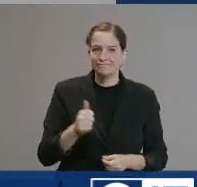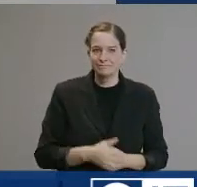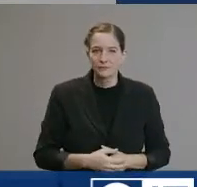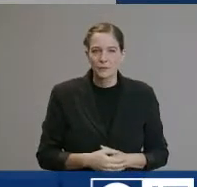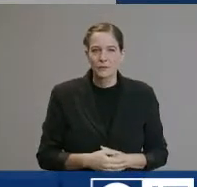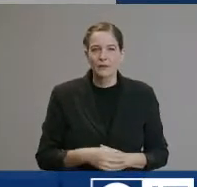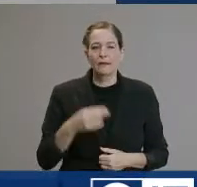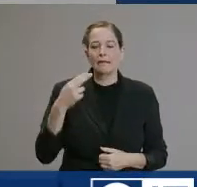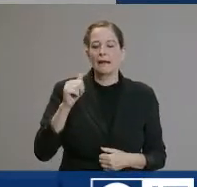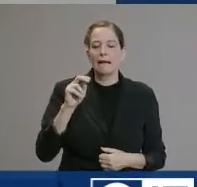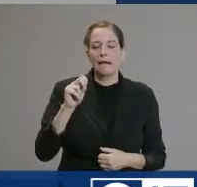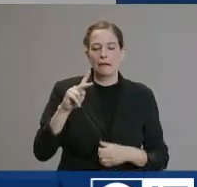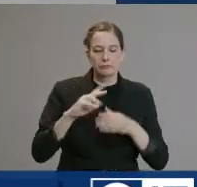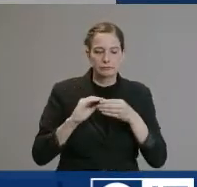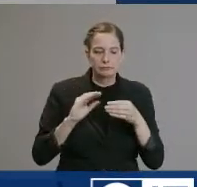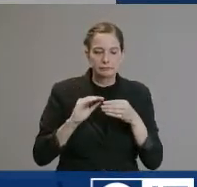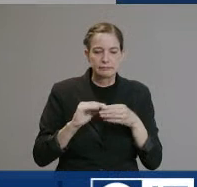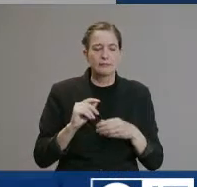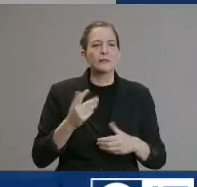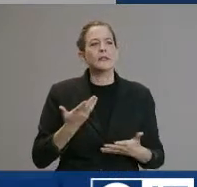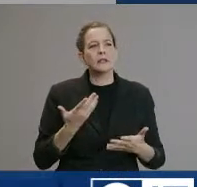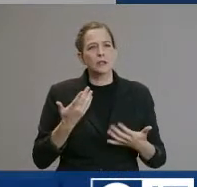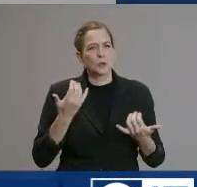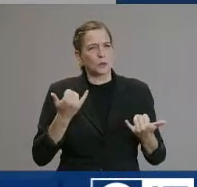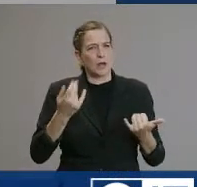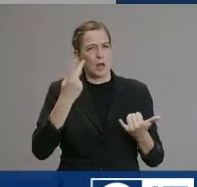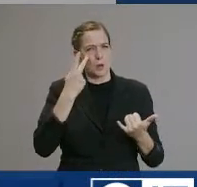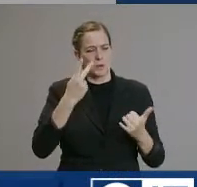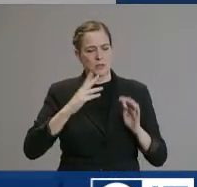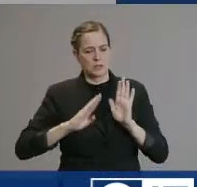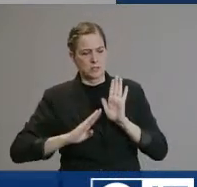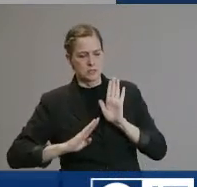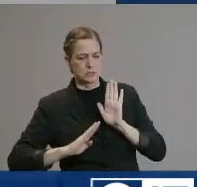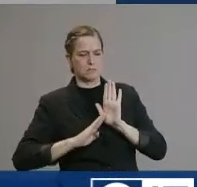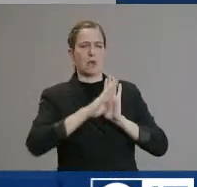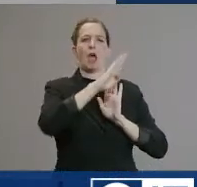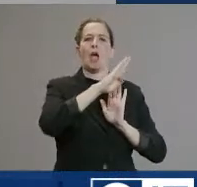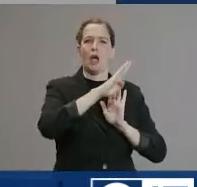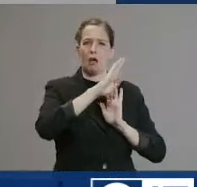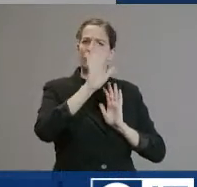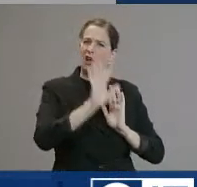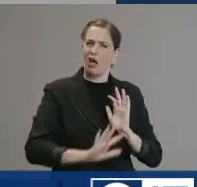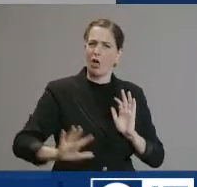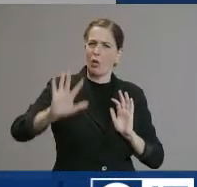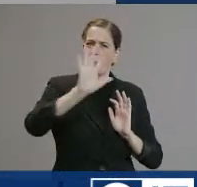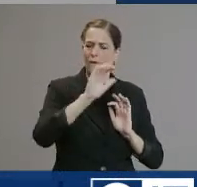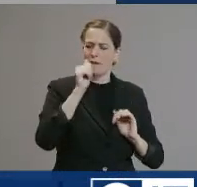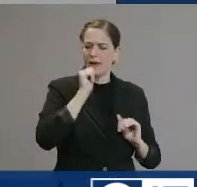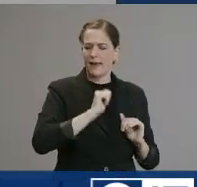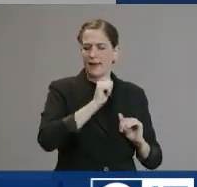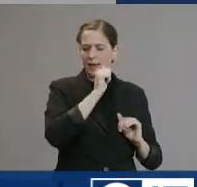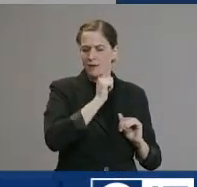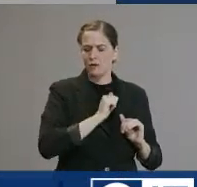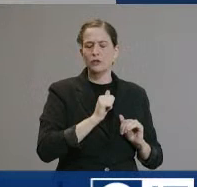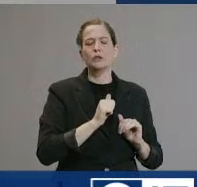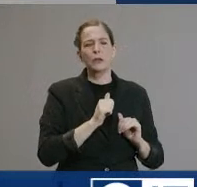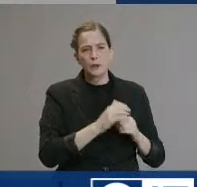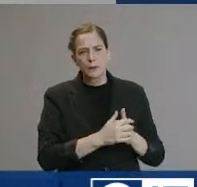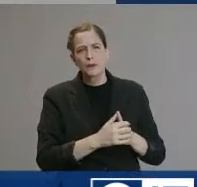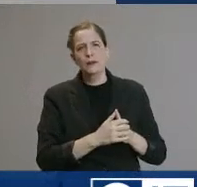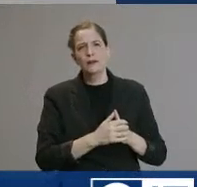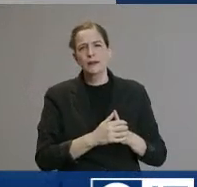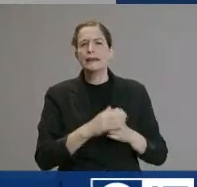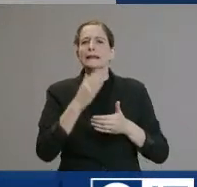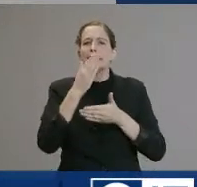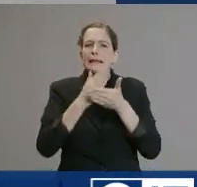Considering we're seeing a spike across the state, but particularly we've got some hot spots, why don't you